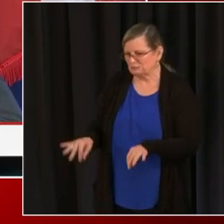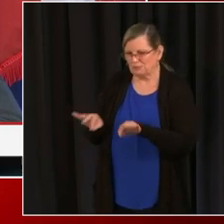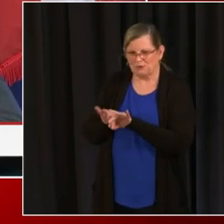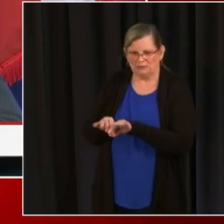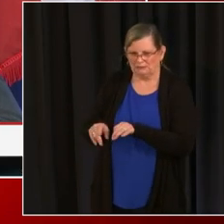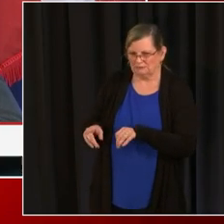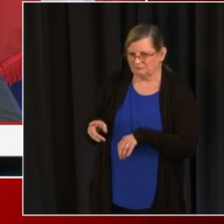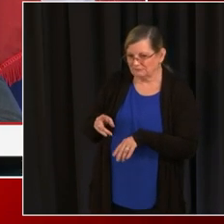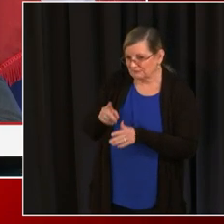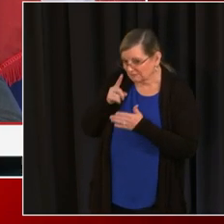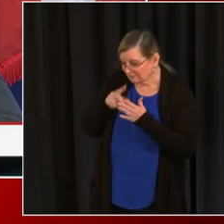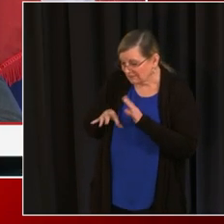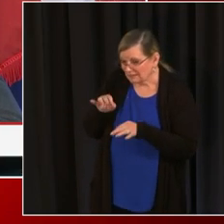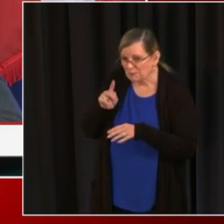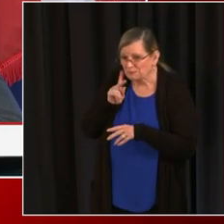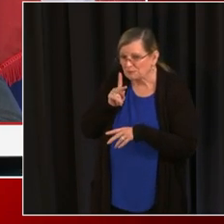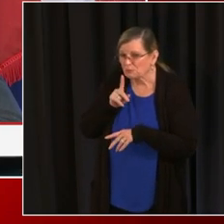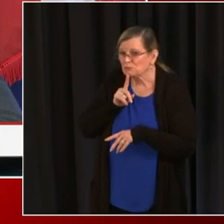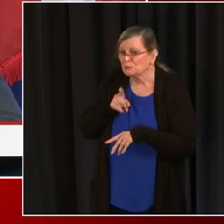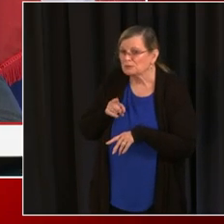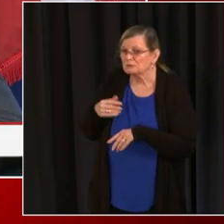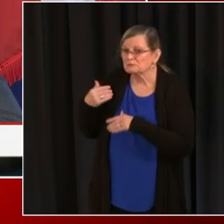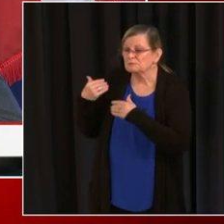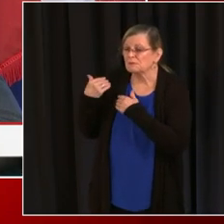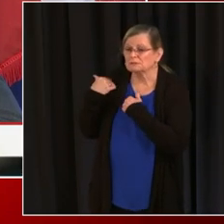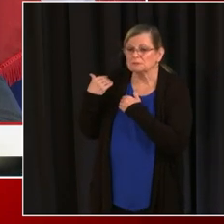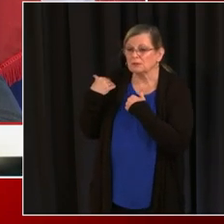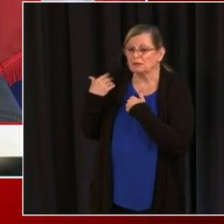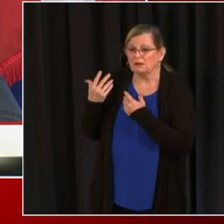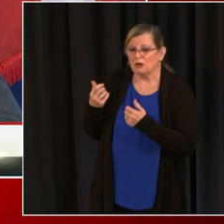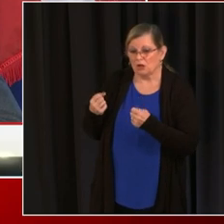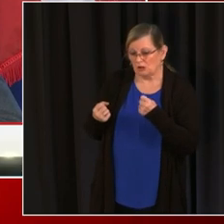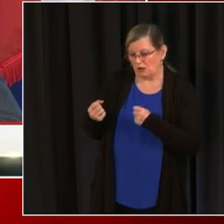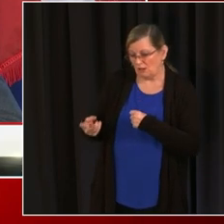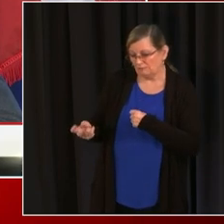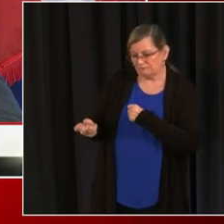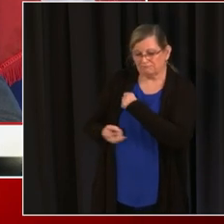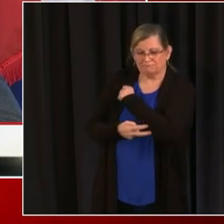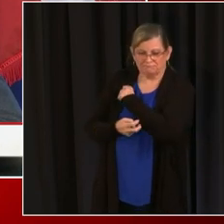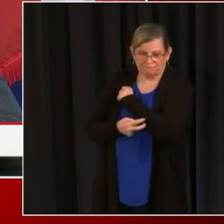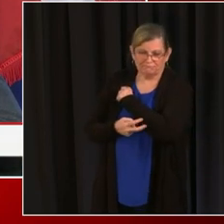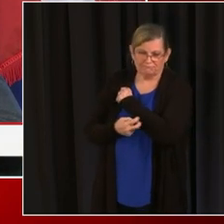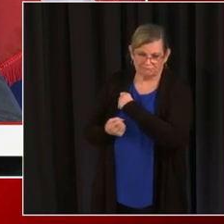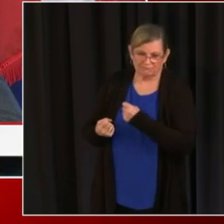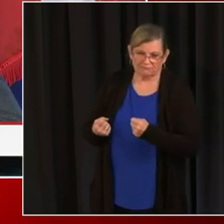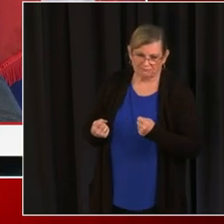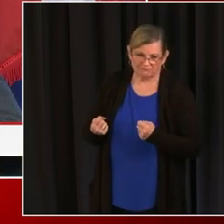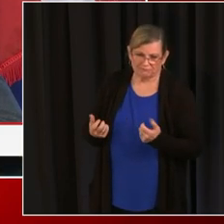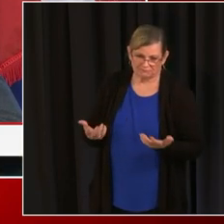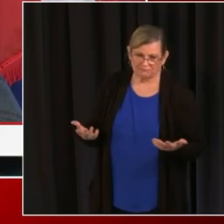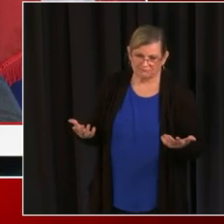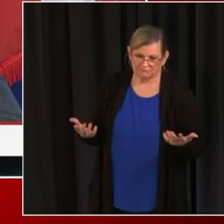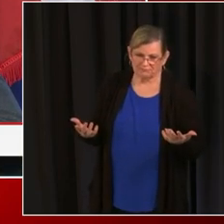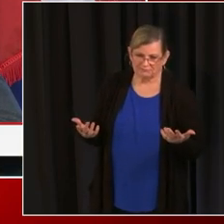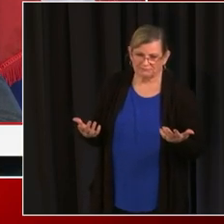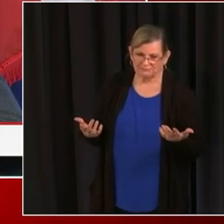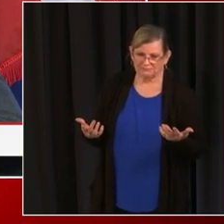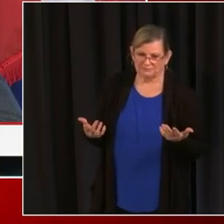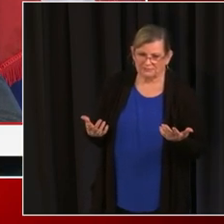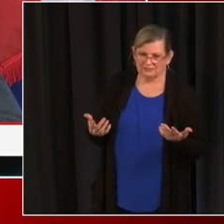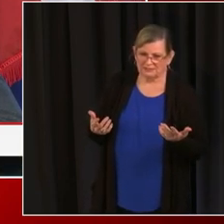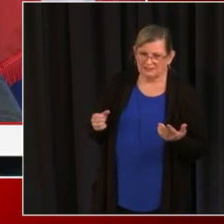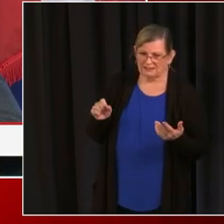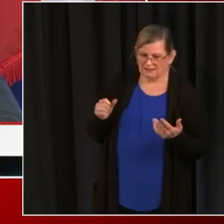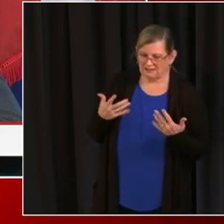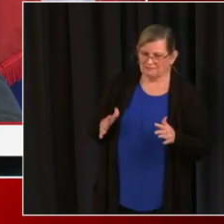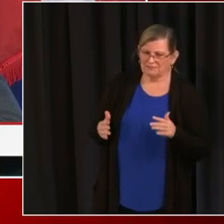important that we find out the people who are responsible for these carjackings, and that we